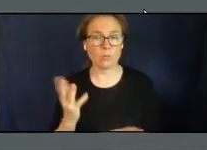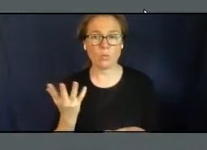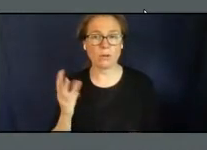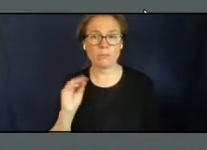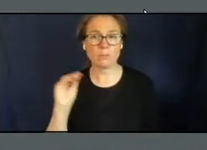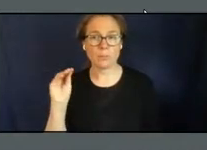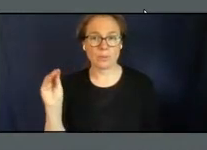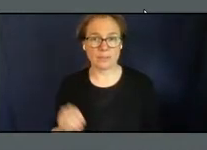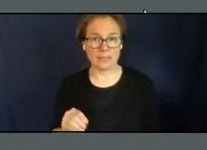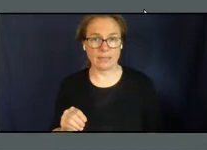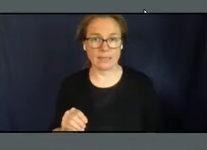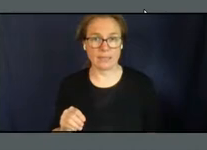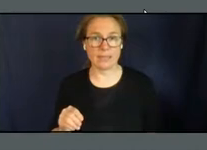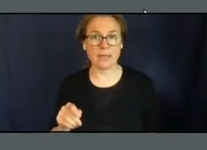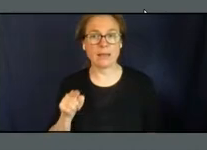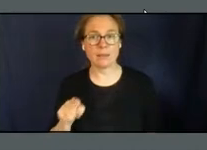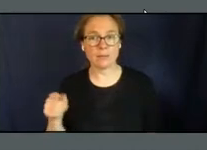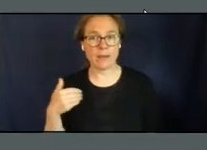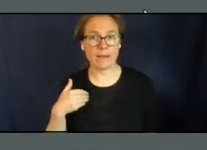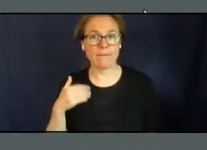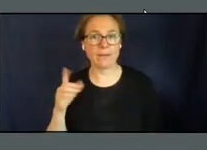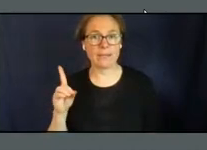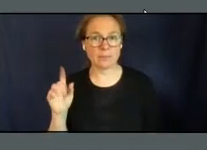are students with disabilities?